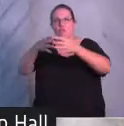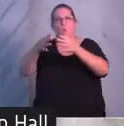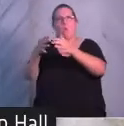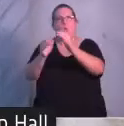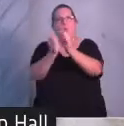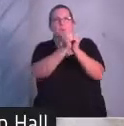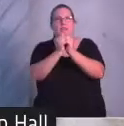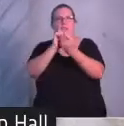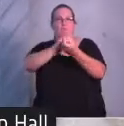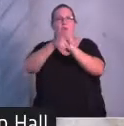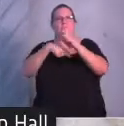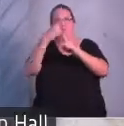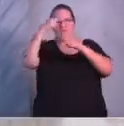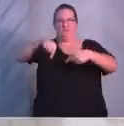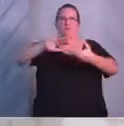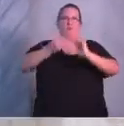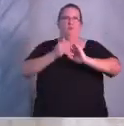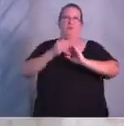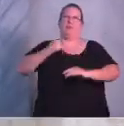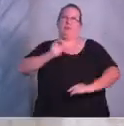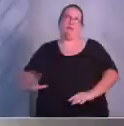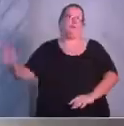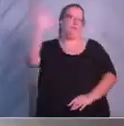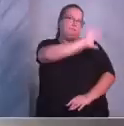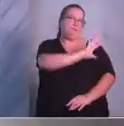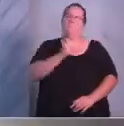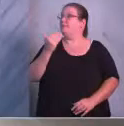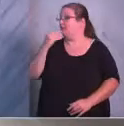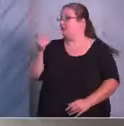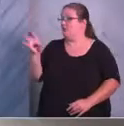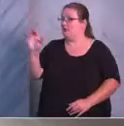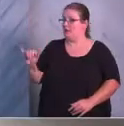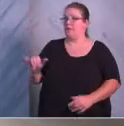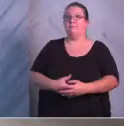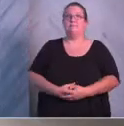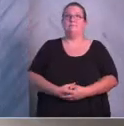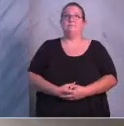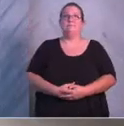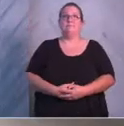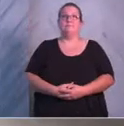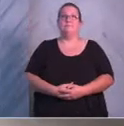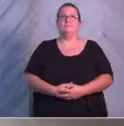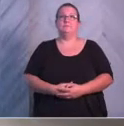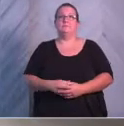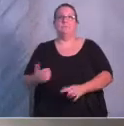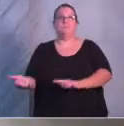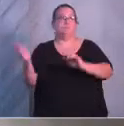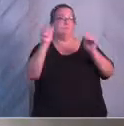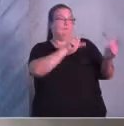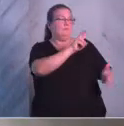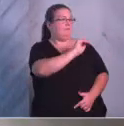and to our great nation together. Thank you, Gary. And with that, we will move over to